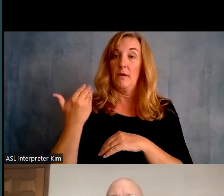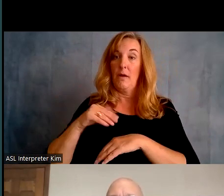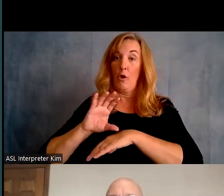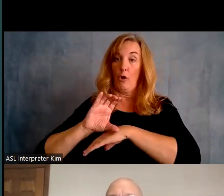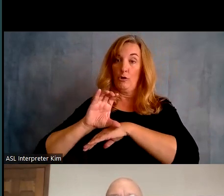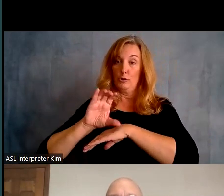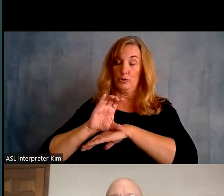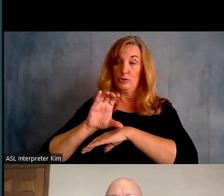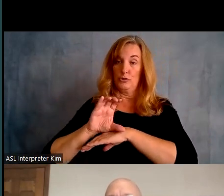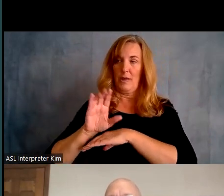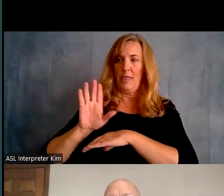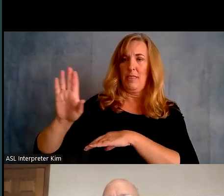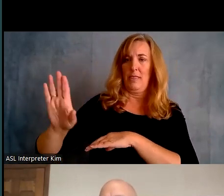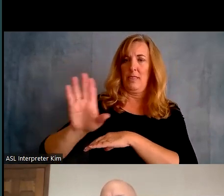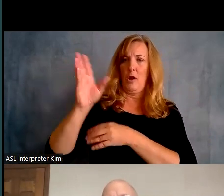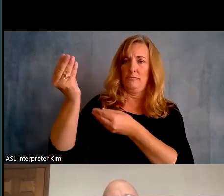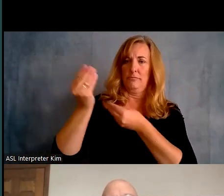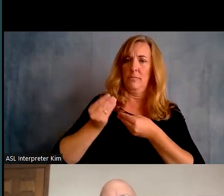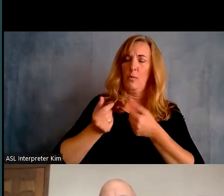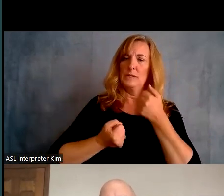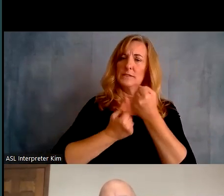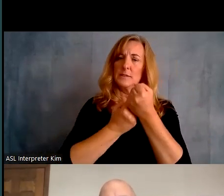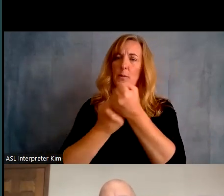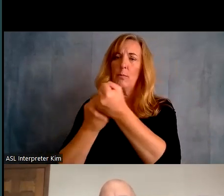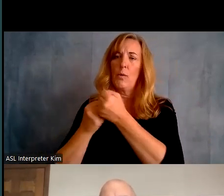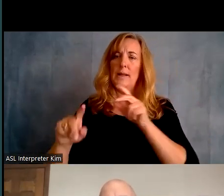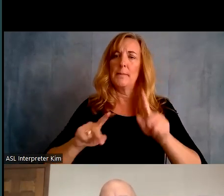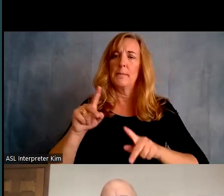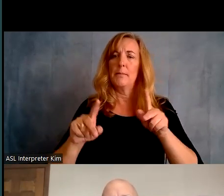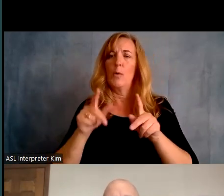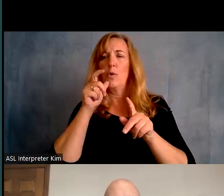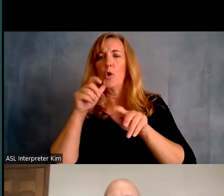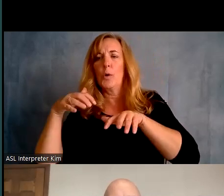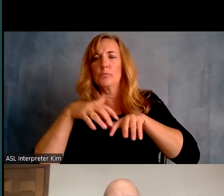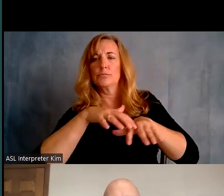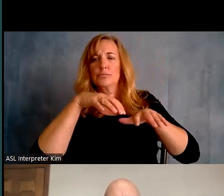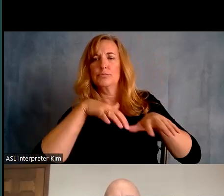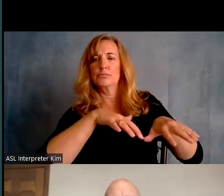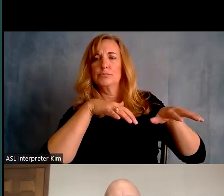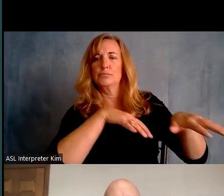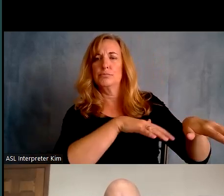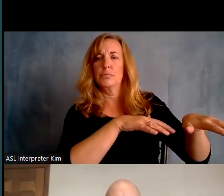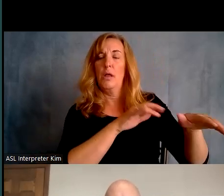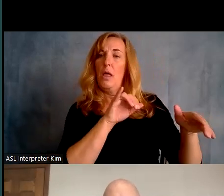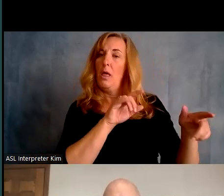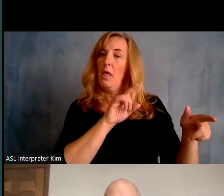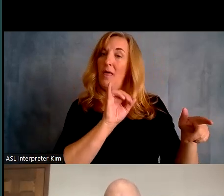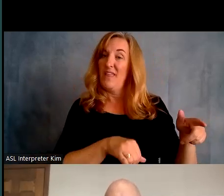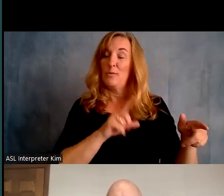hospitality was supporting pilgrims on their journey, which was a literal faith